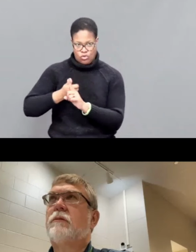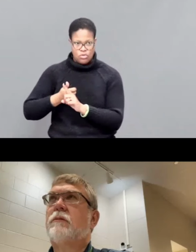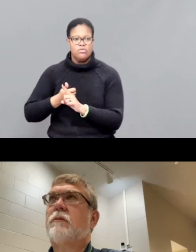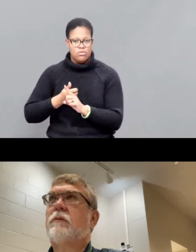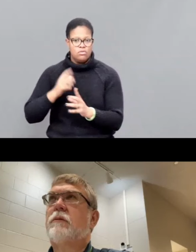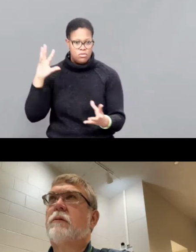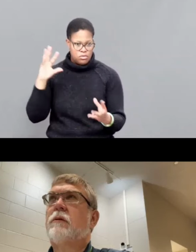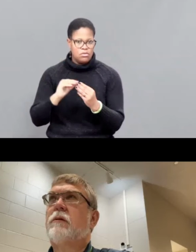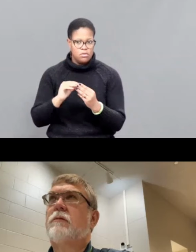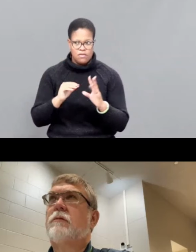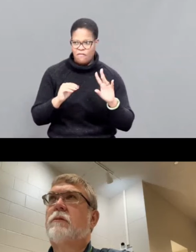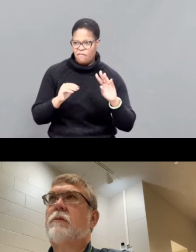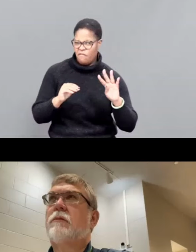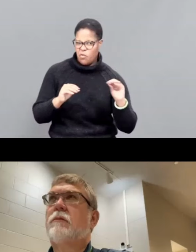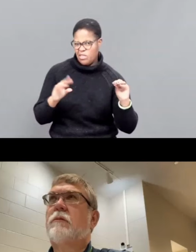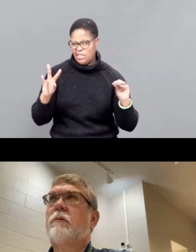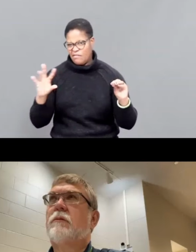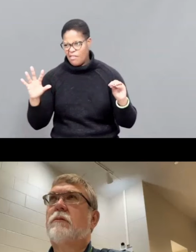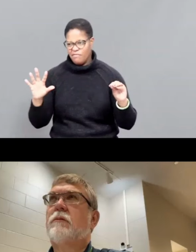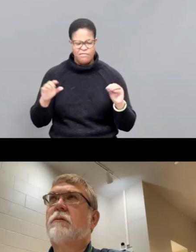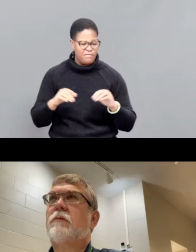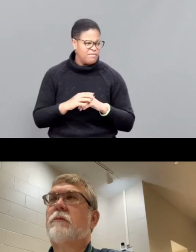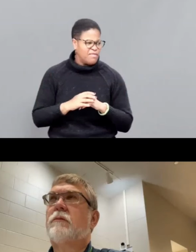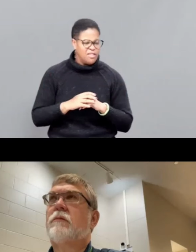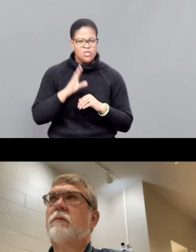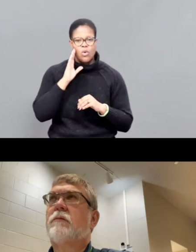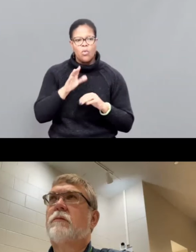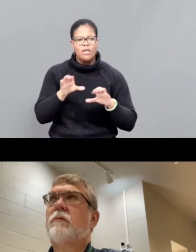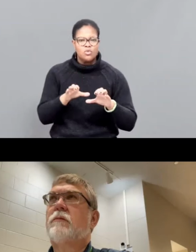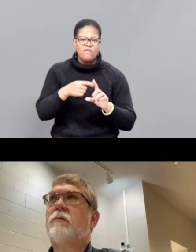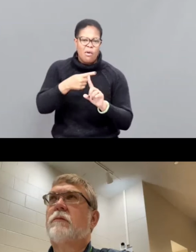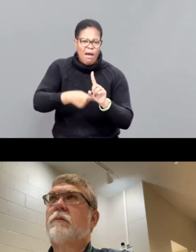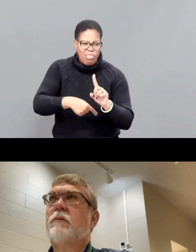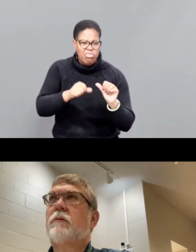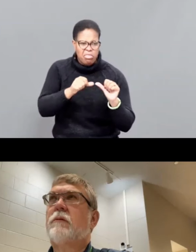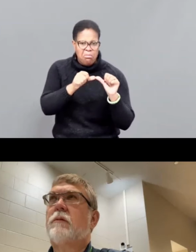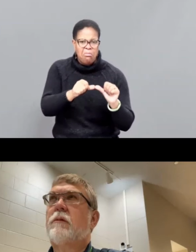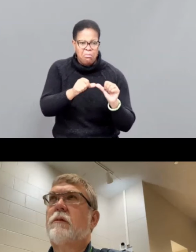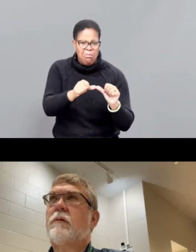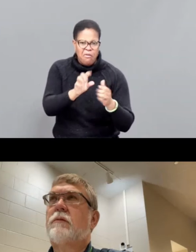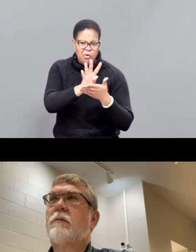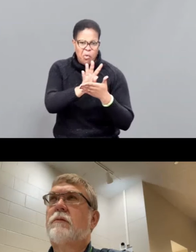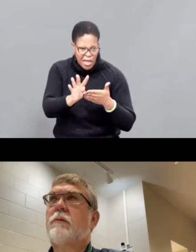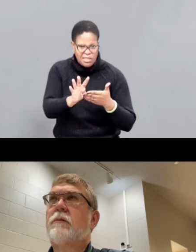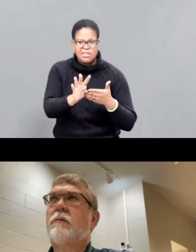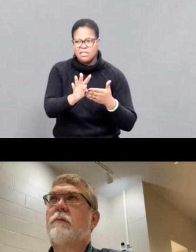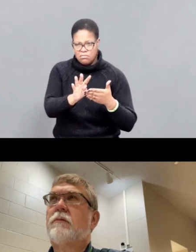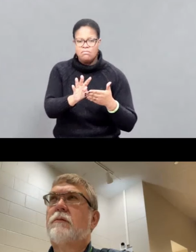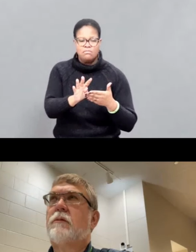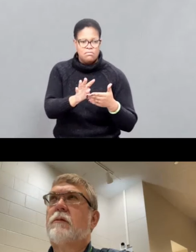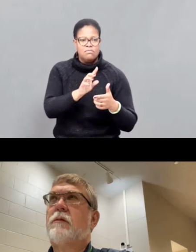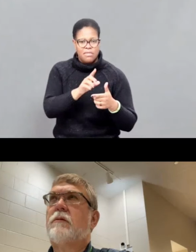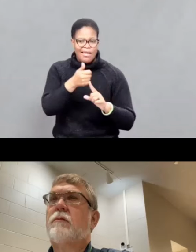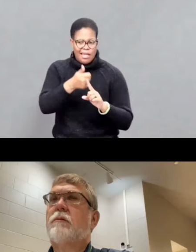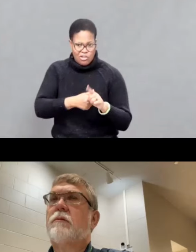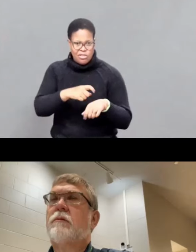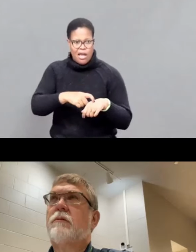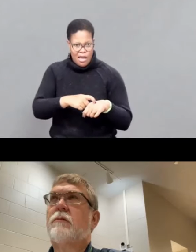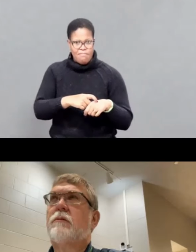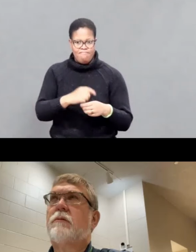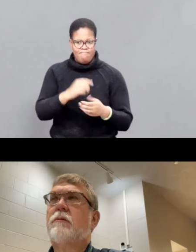those sessions that we've done. So we'll do it for about a month, 4 weeks in a row. And each